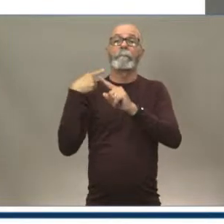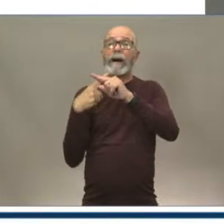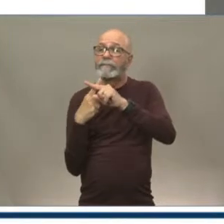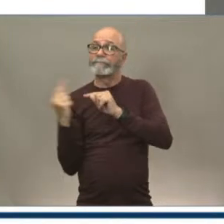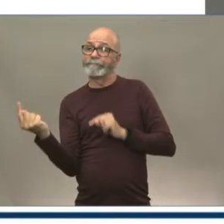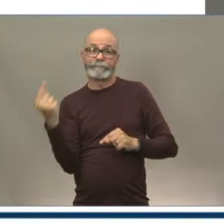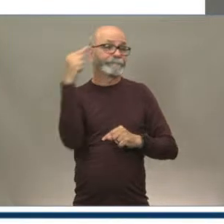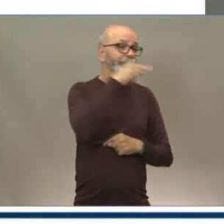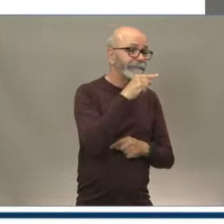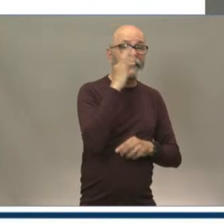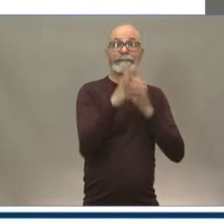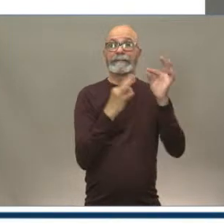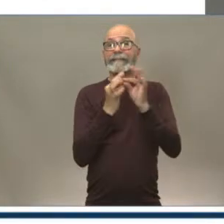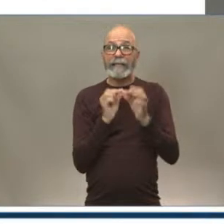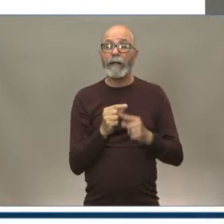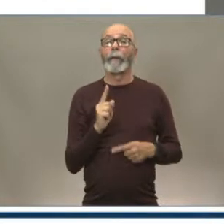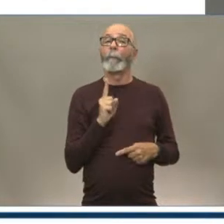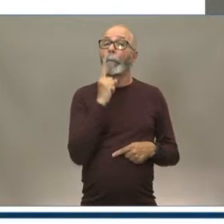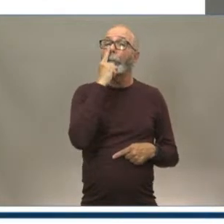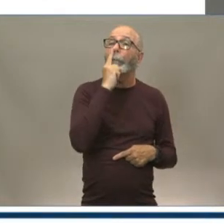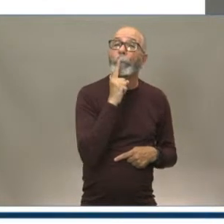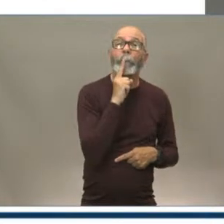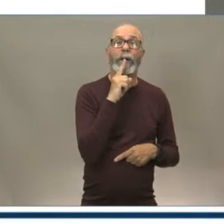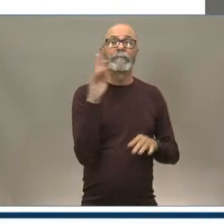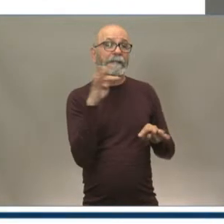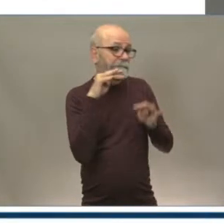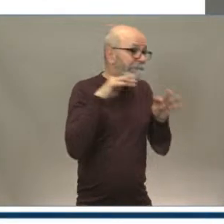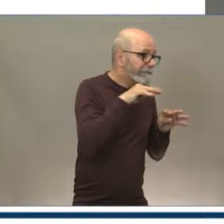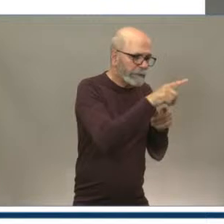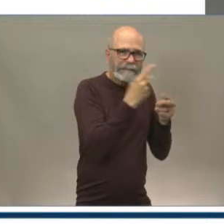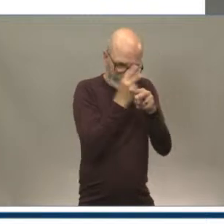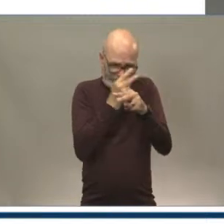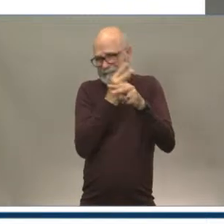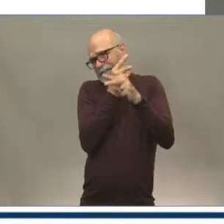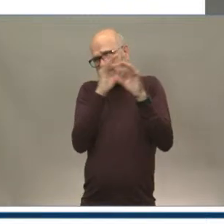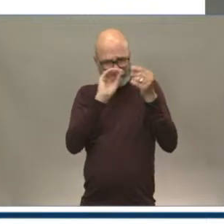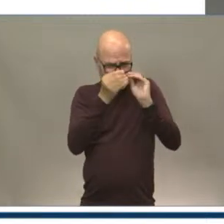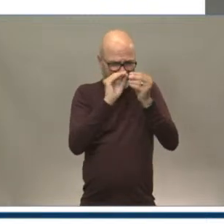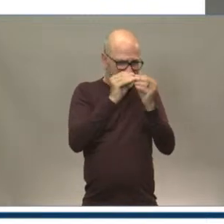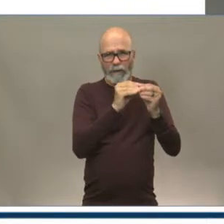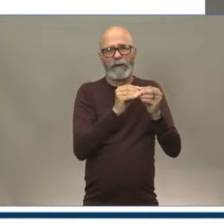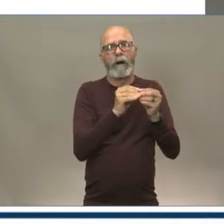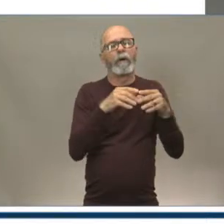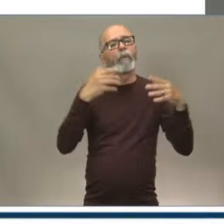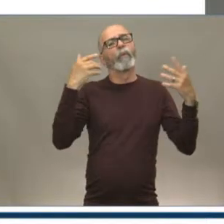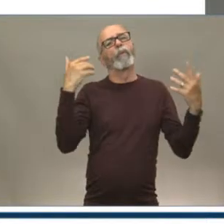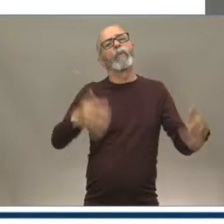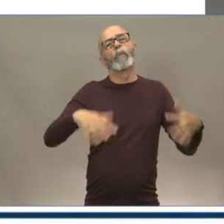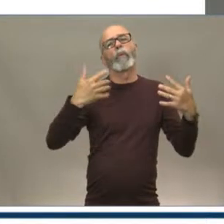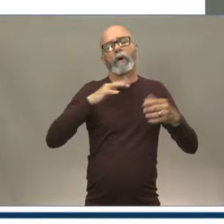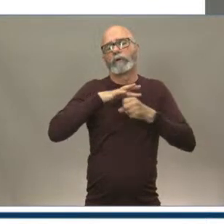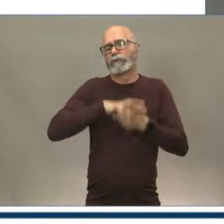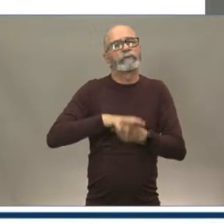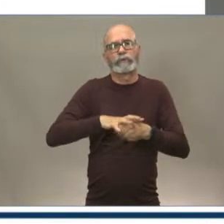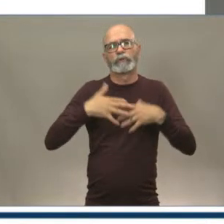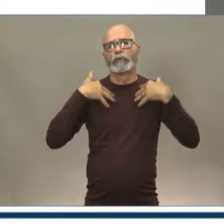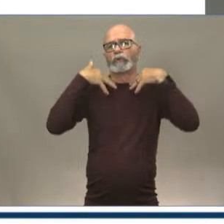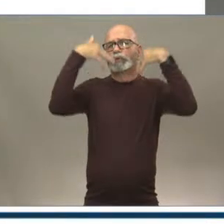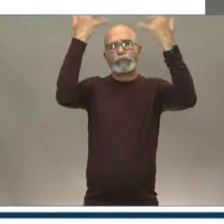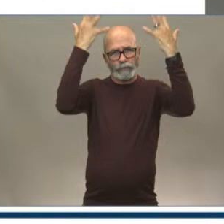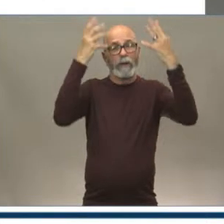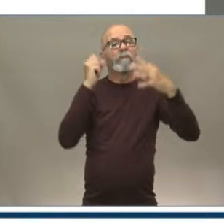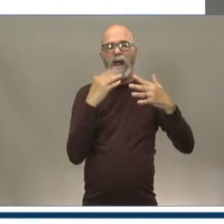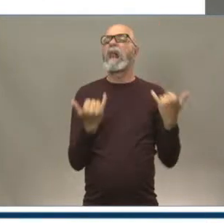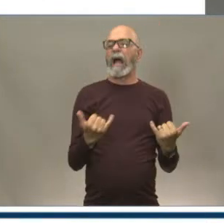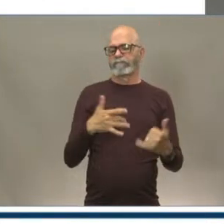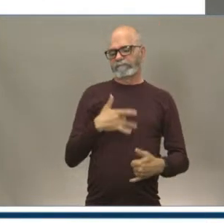of tests. We know there will be positive cases in this backlog, and we need to be prepared for substantially